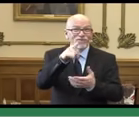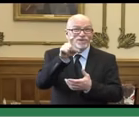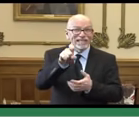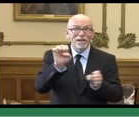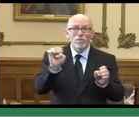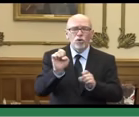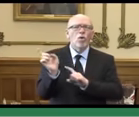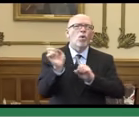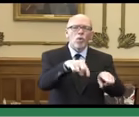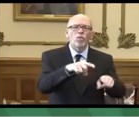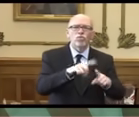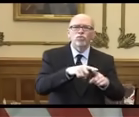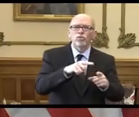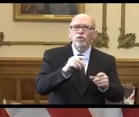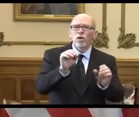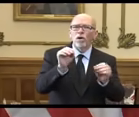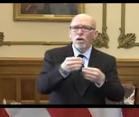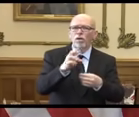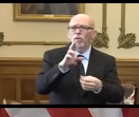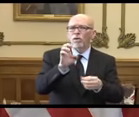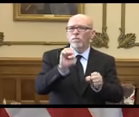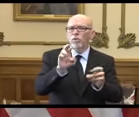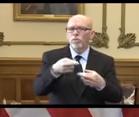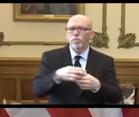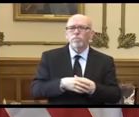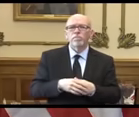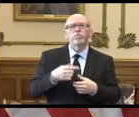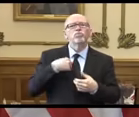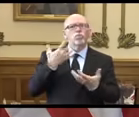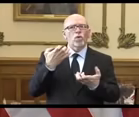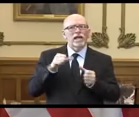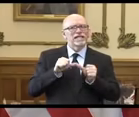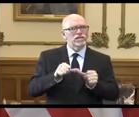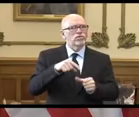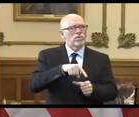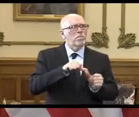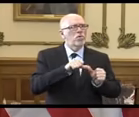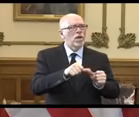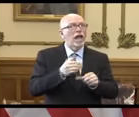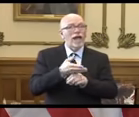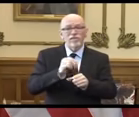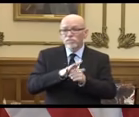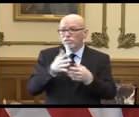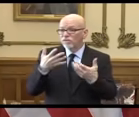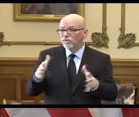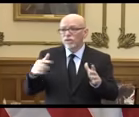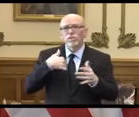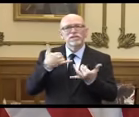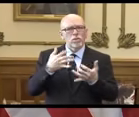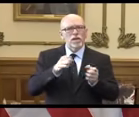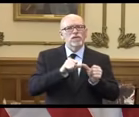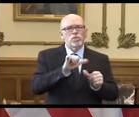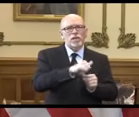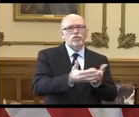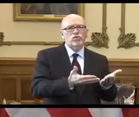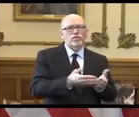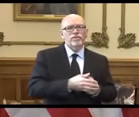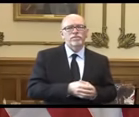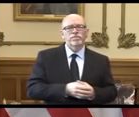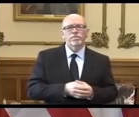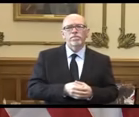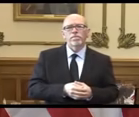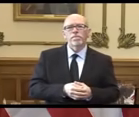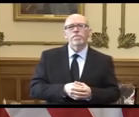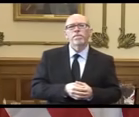them. It is my sincere hope to continue these practices permanently, even after the pandemic. I'd also like to announce